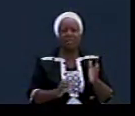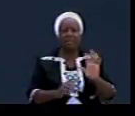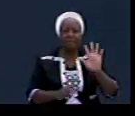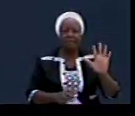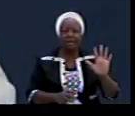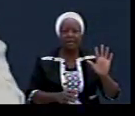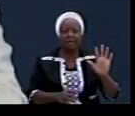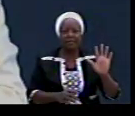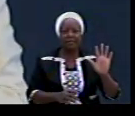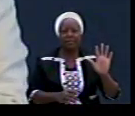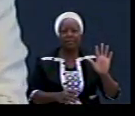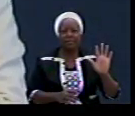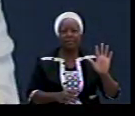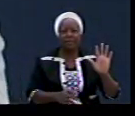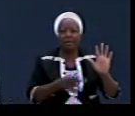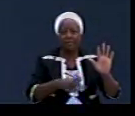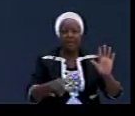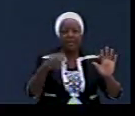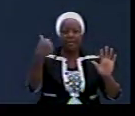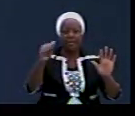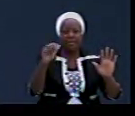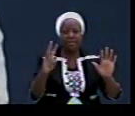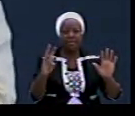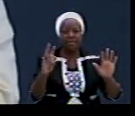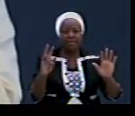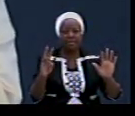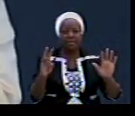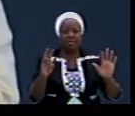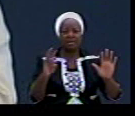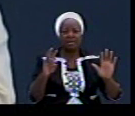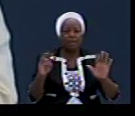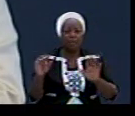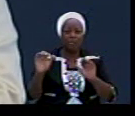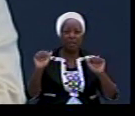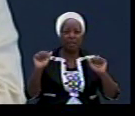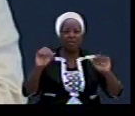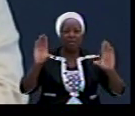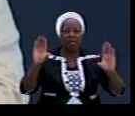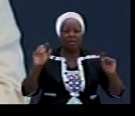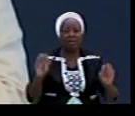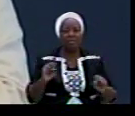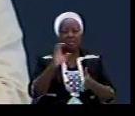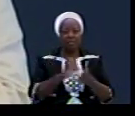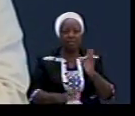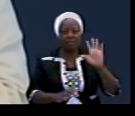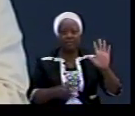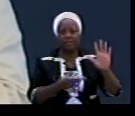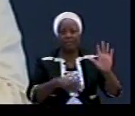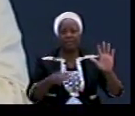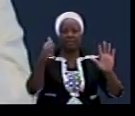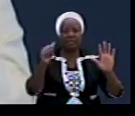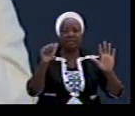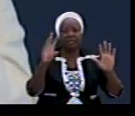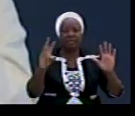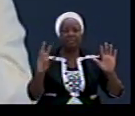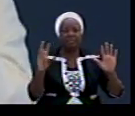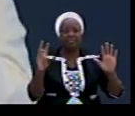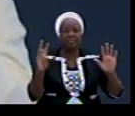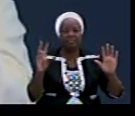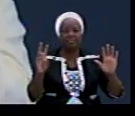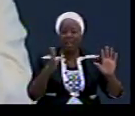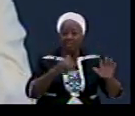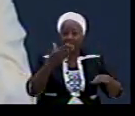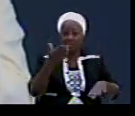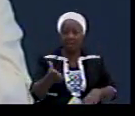5, verse 16. Acts, chapter 5, verse 16. And there